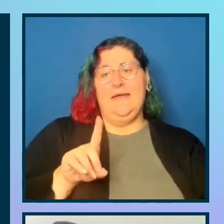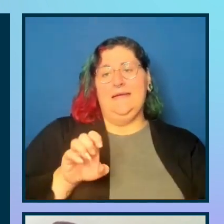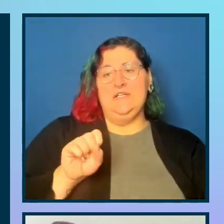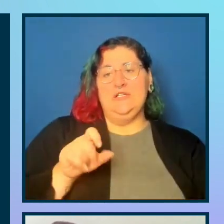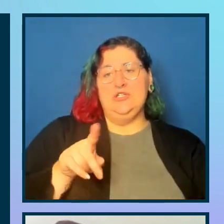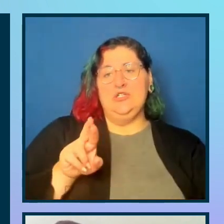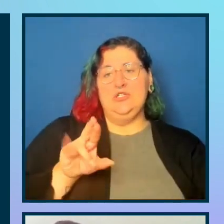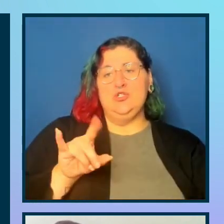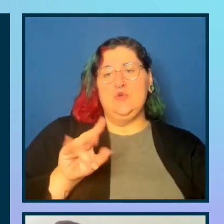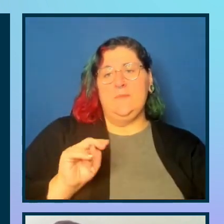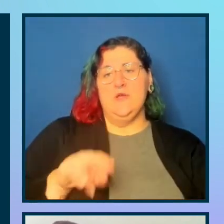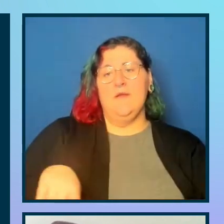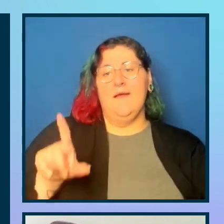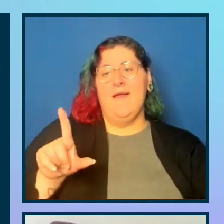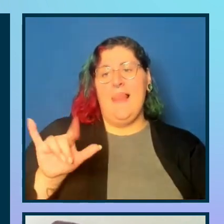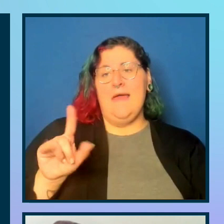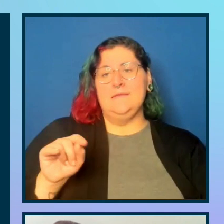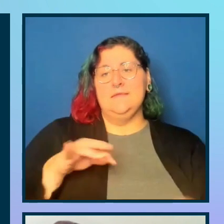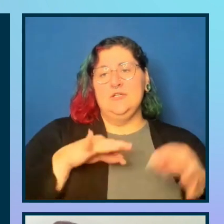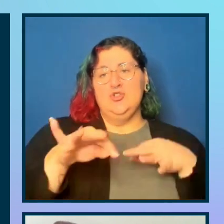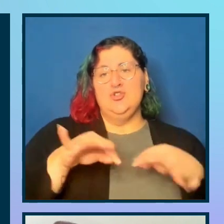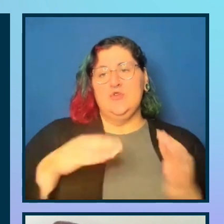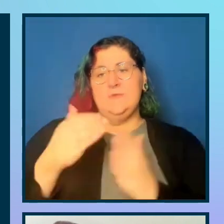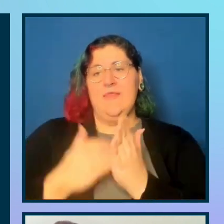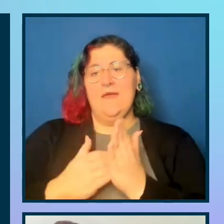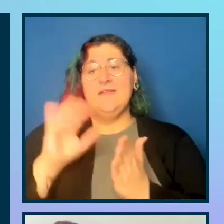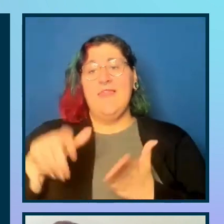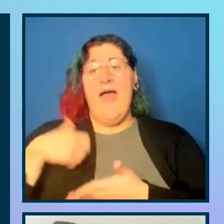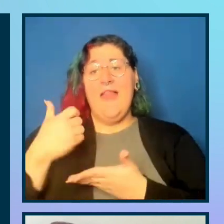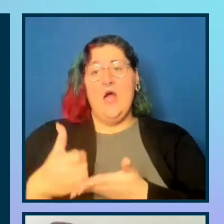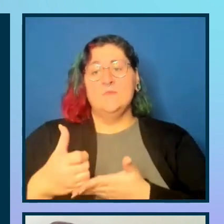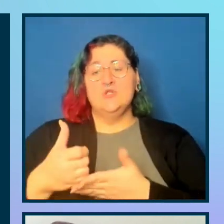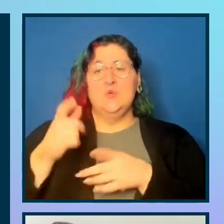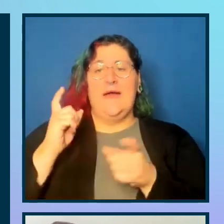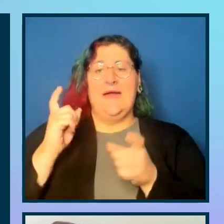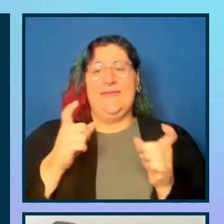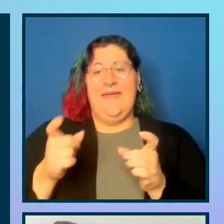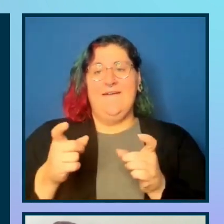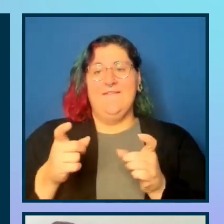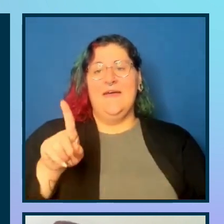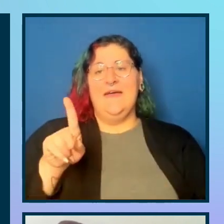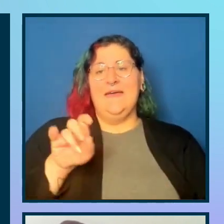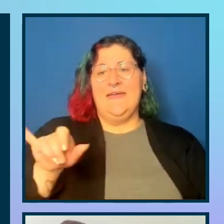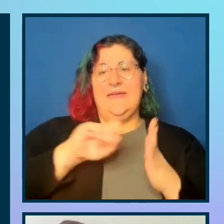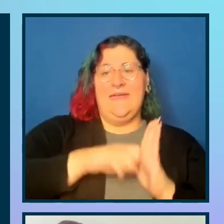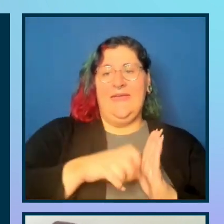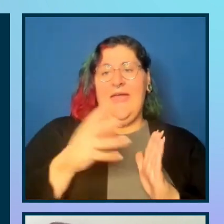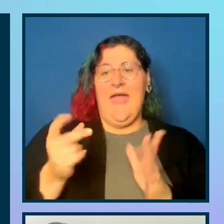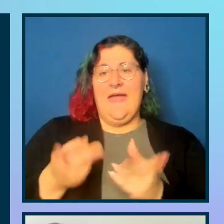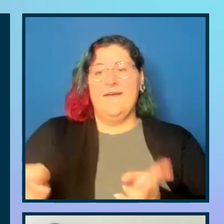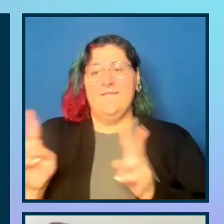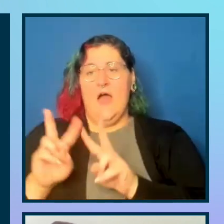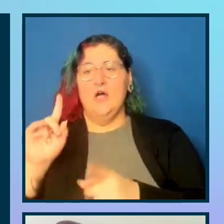assign keys and values to the markup. So instead of having a p tag, we can have a key and a value. The key in this case